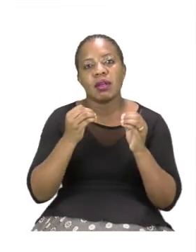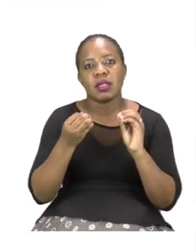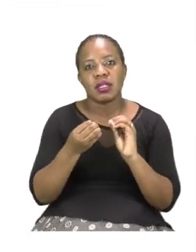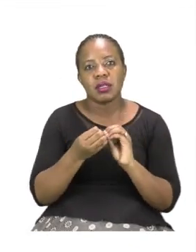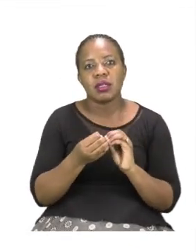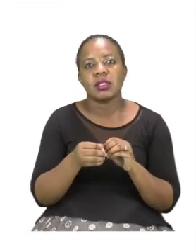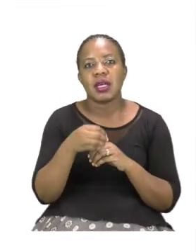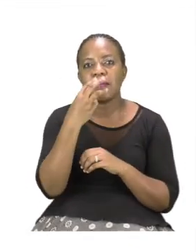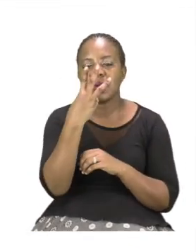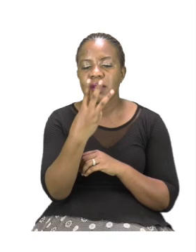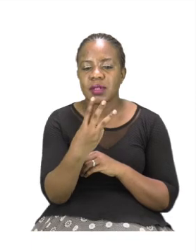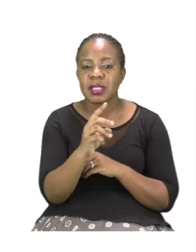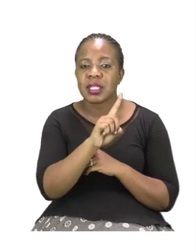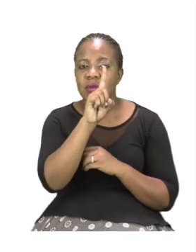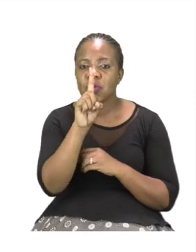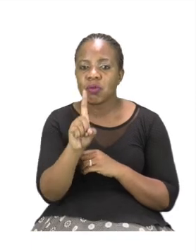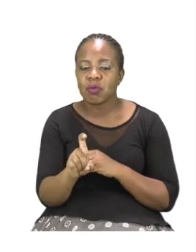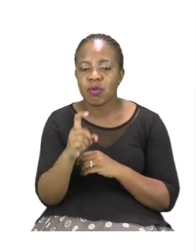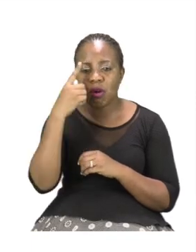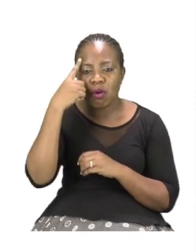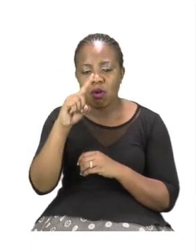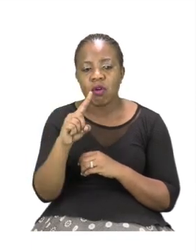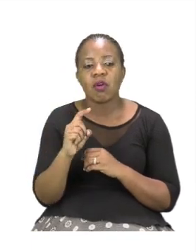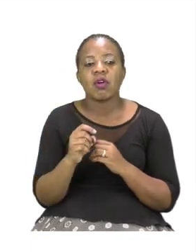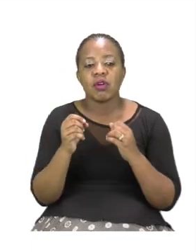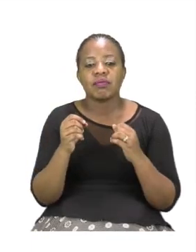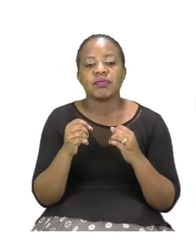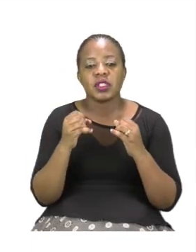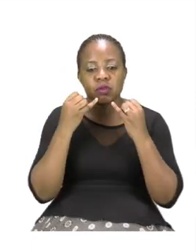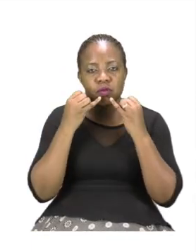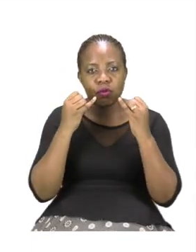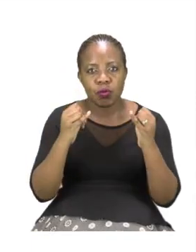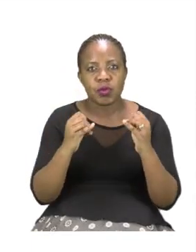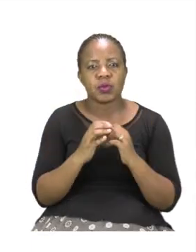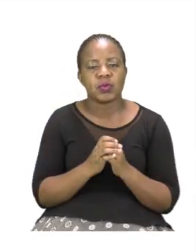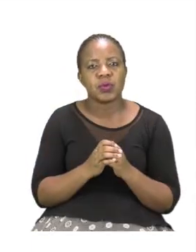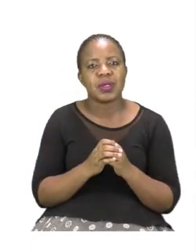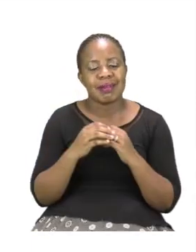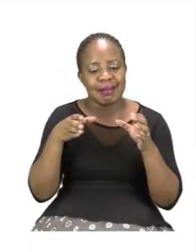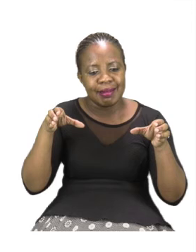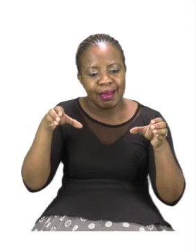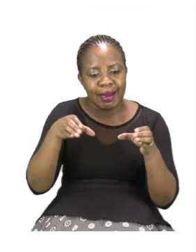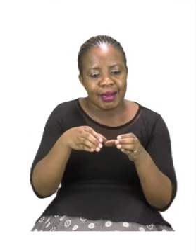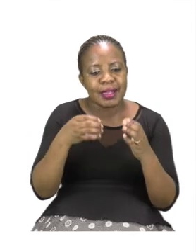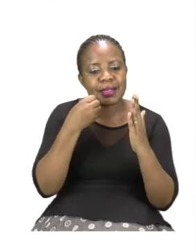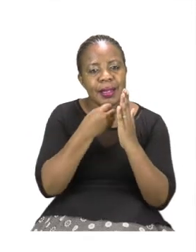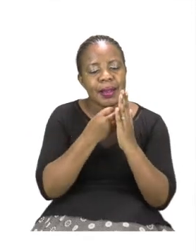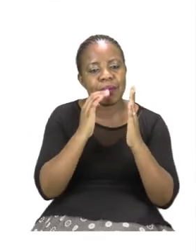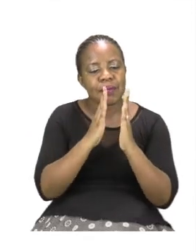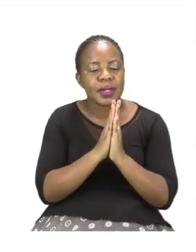information. It's saying, when does this class pray? Remember, boys and